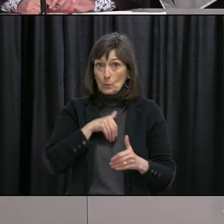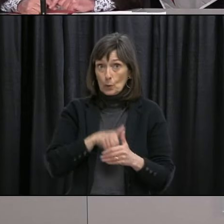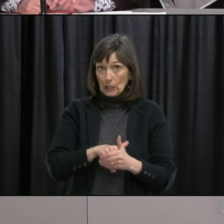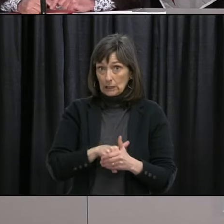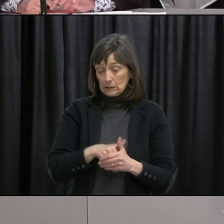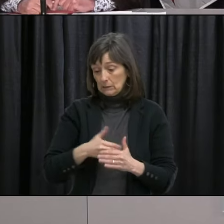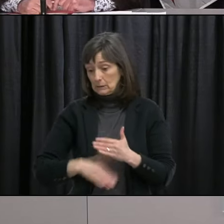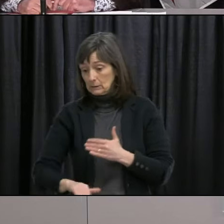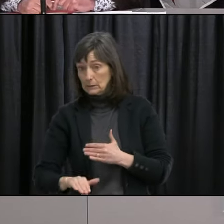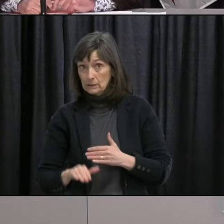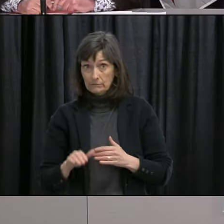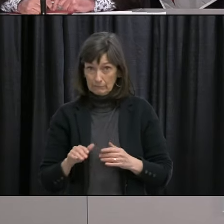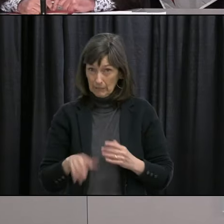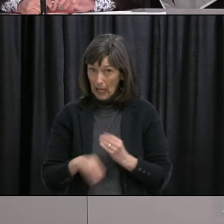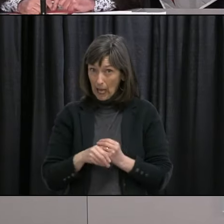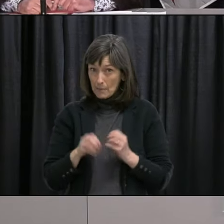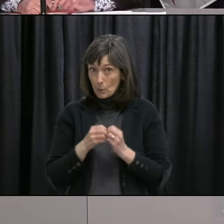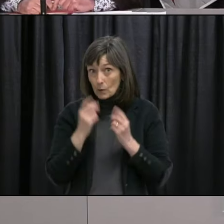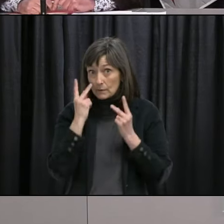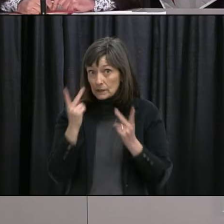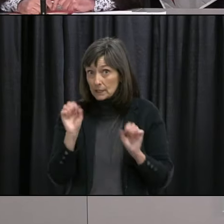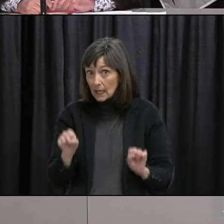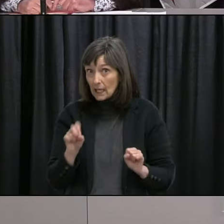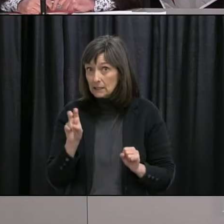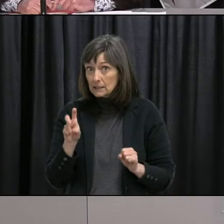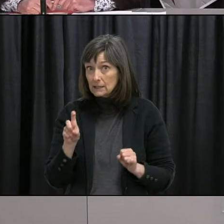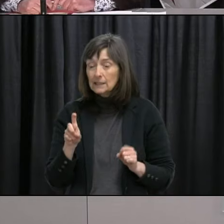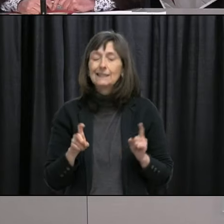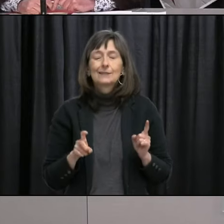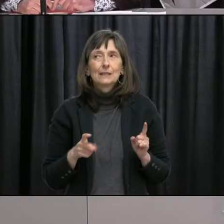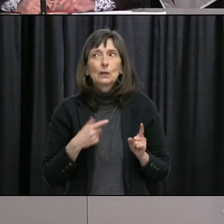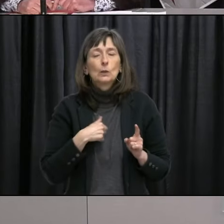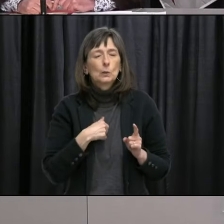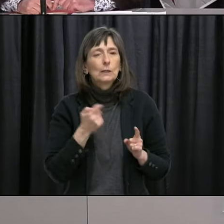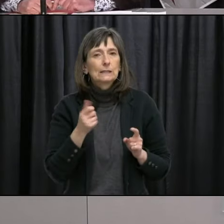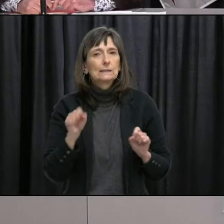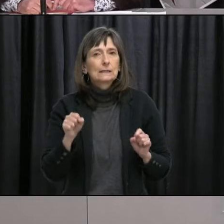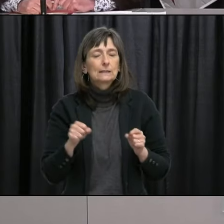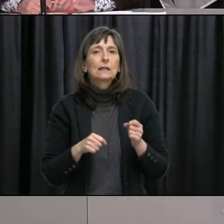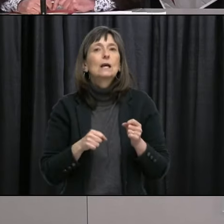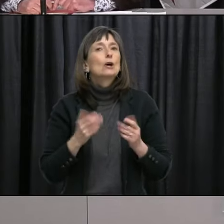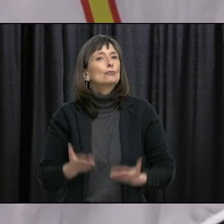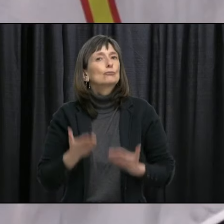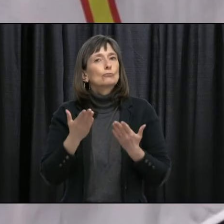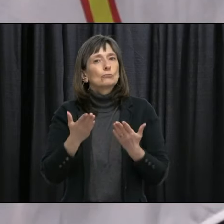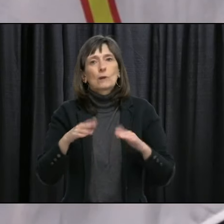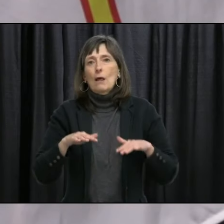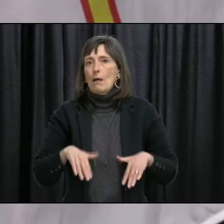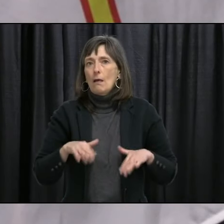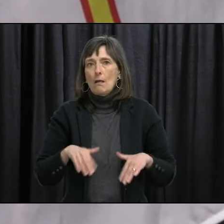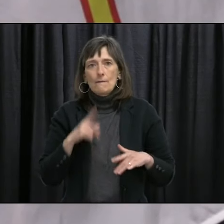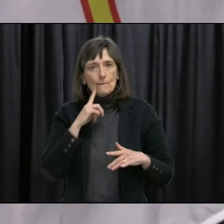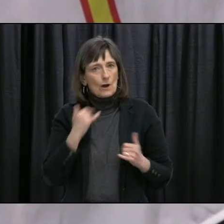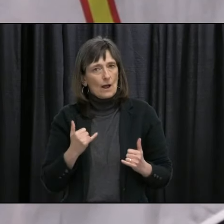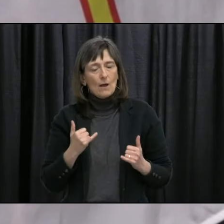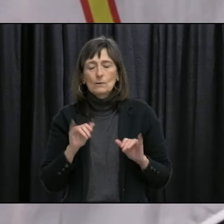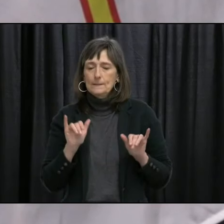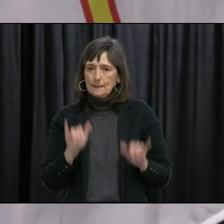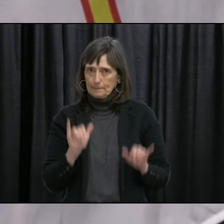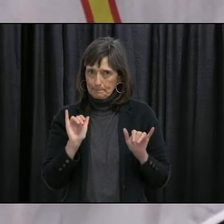So yes, and when we released the plan, we did discuss that a little. We have not made any recommendations about it at this point in